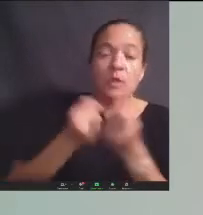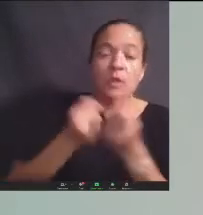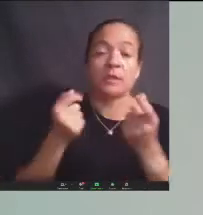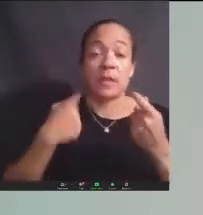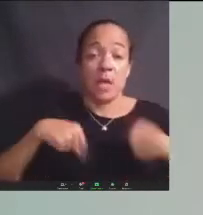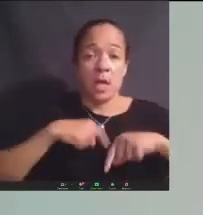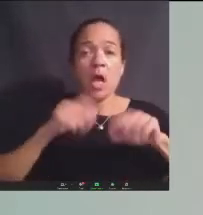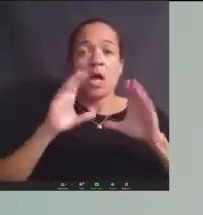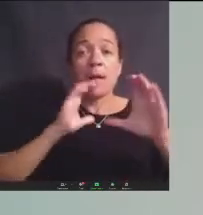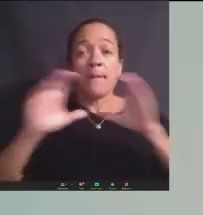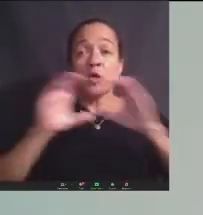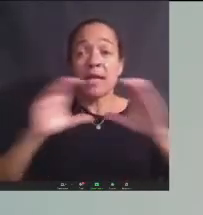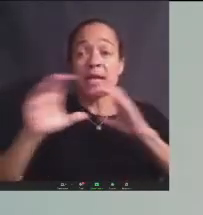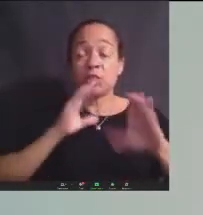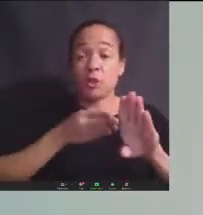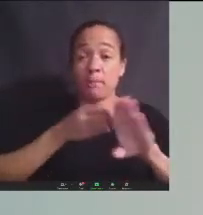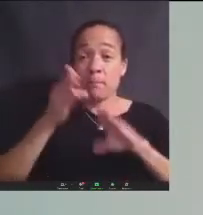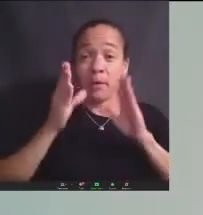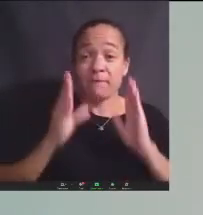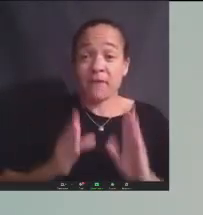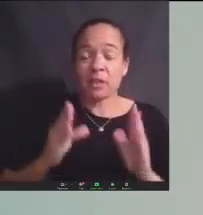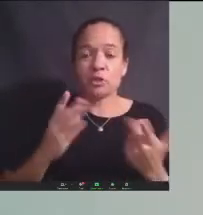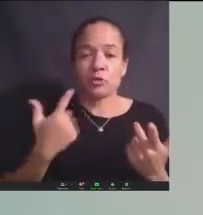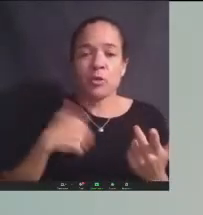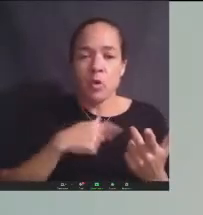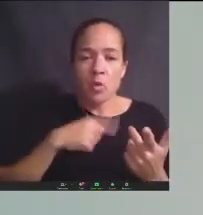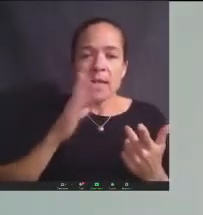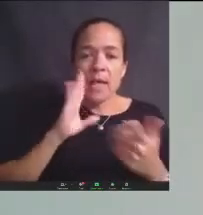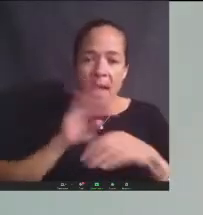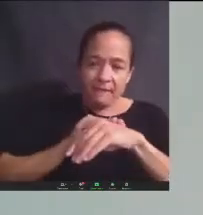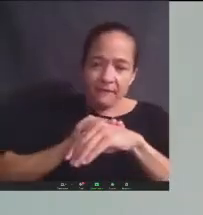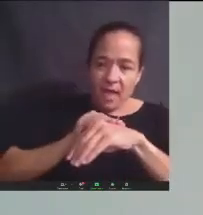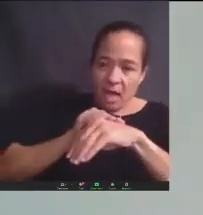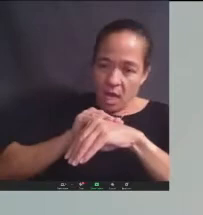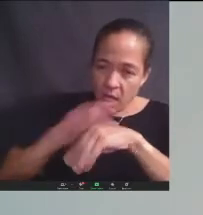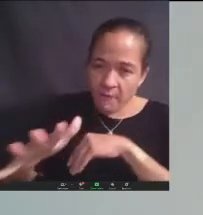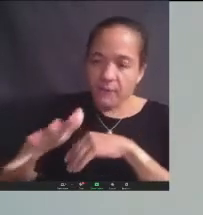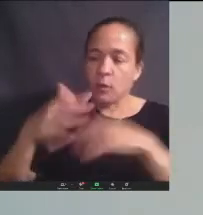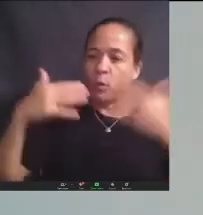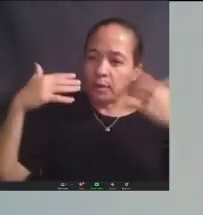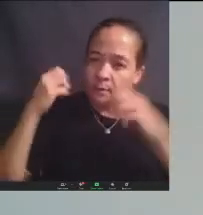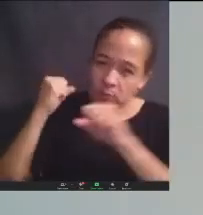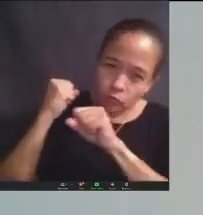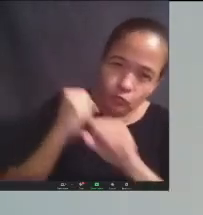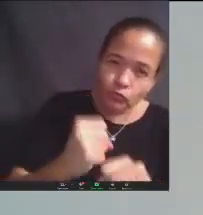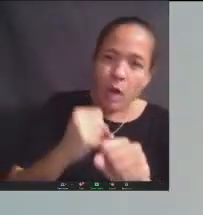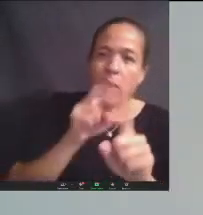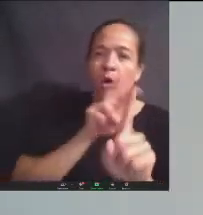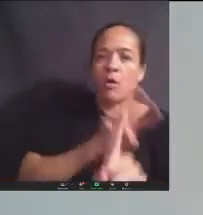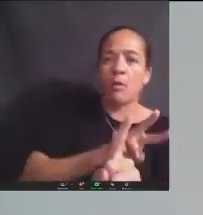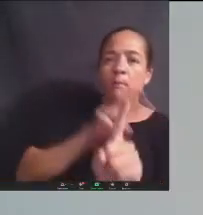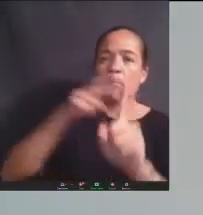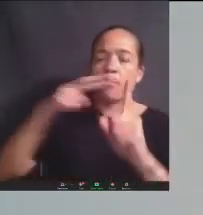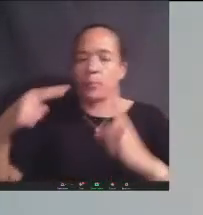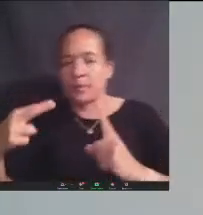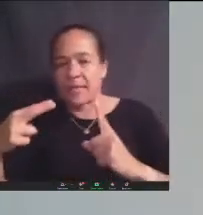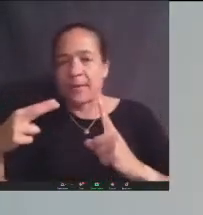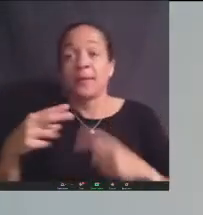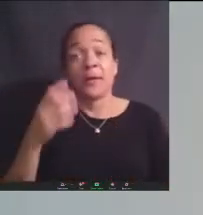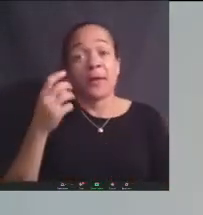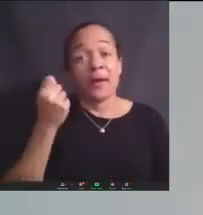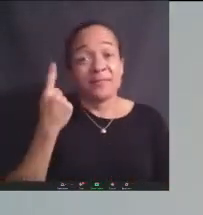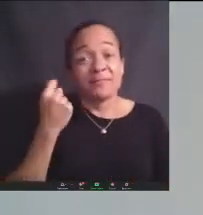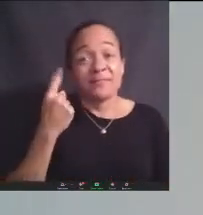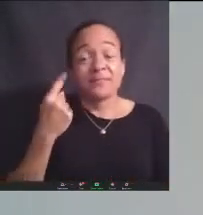have an outsized influence on perception. Like we have more to do with the decisions that people are making or not